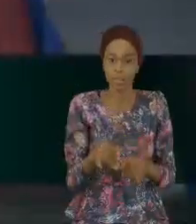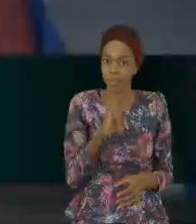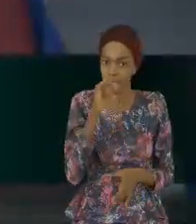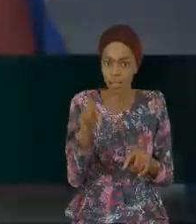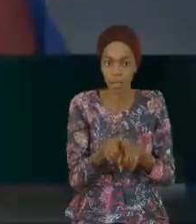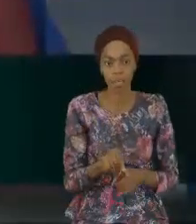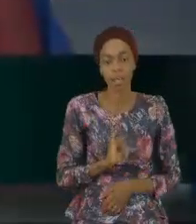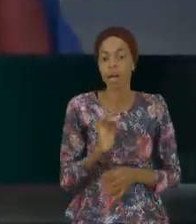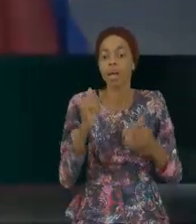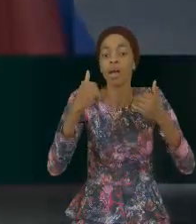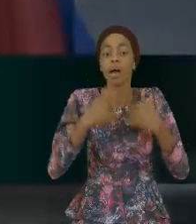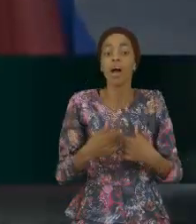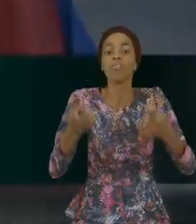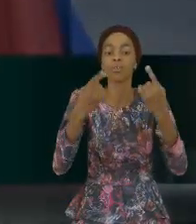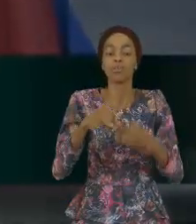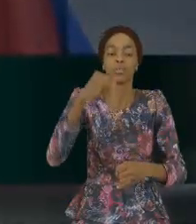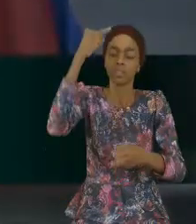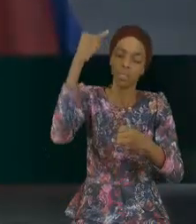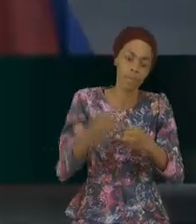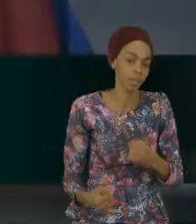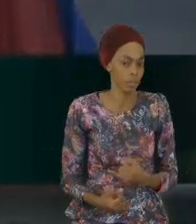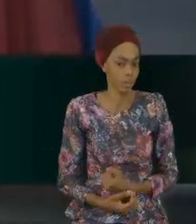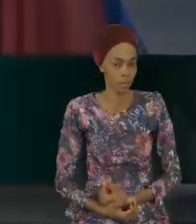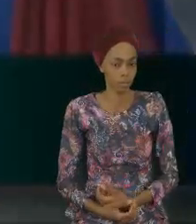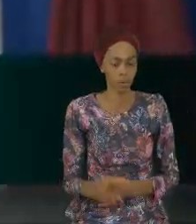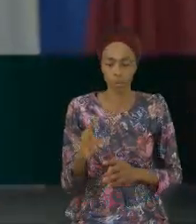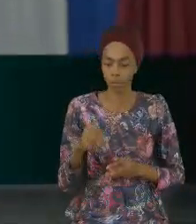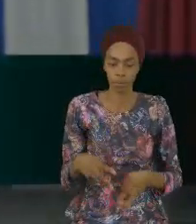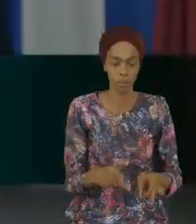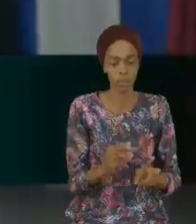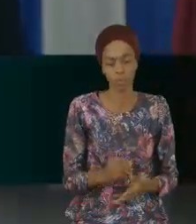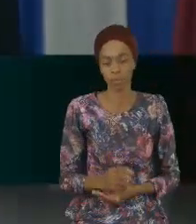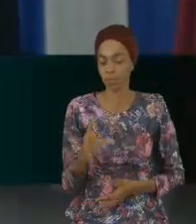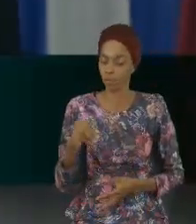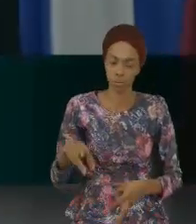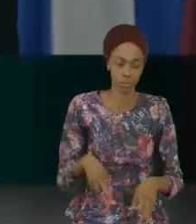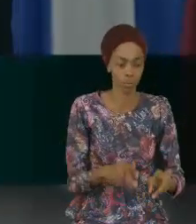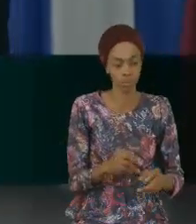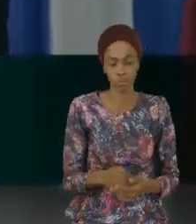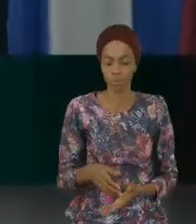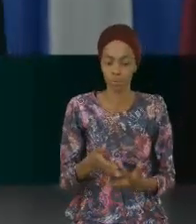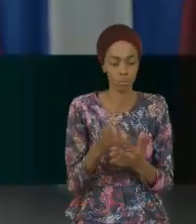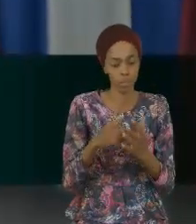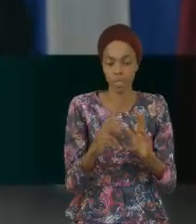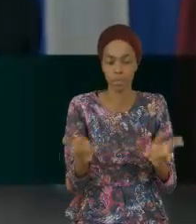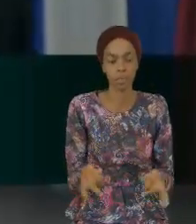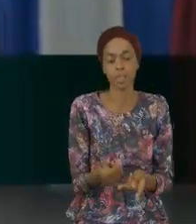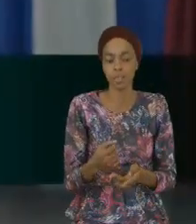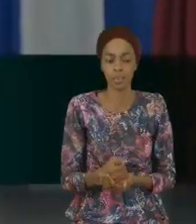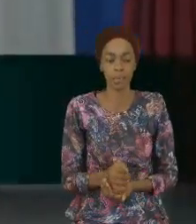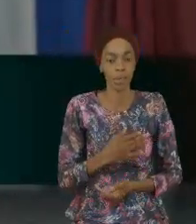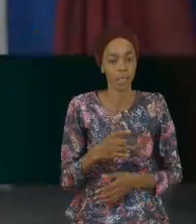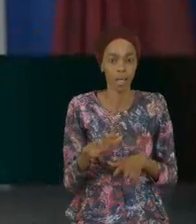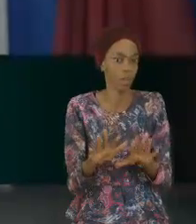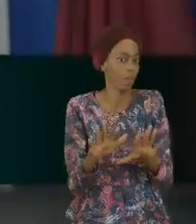I've come to the dead end. There's no way. There's no road through this place. And the